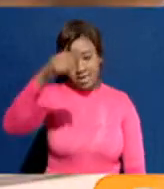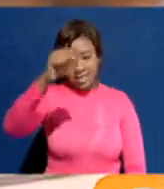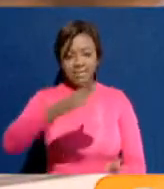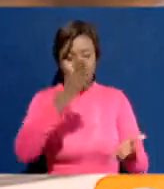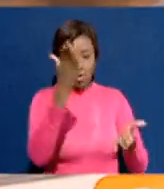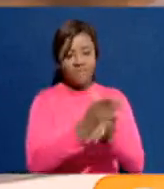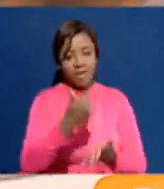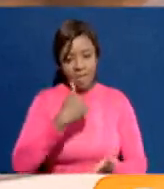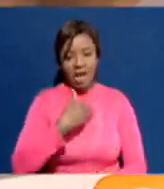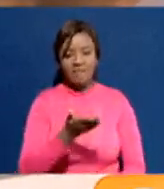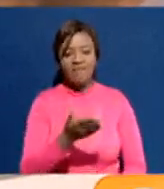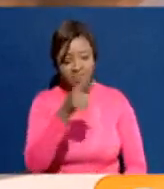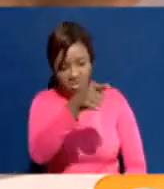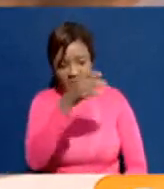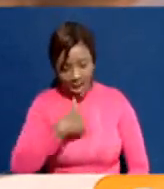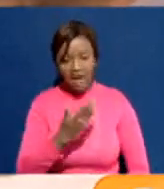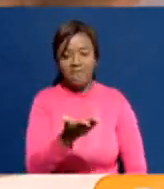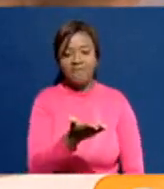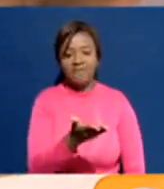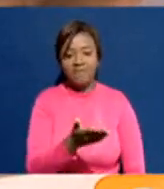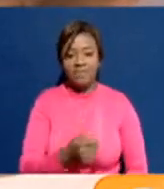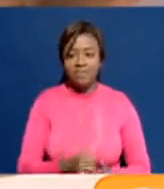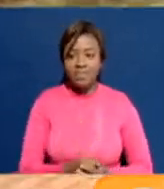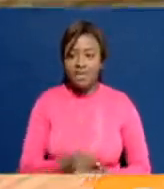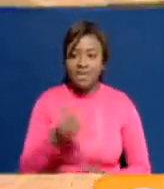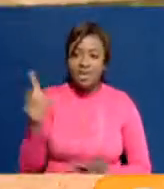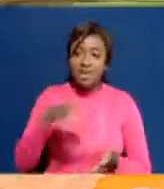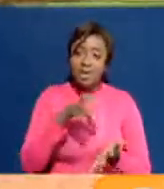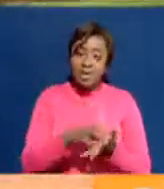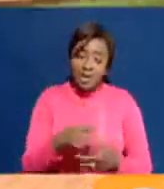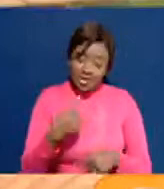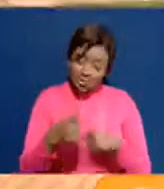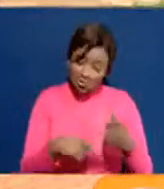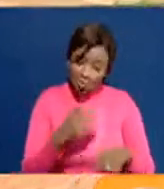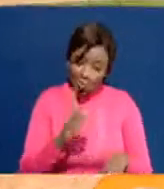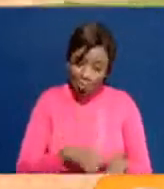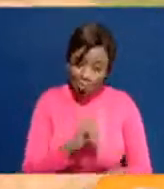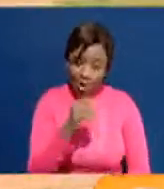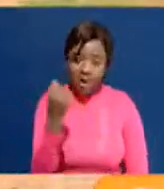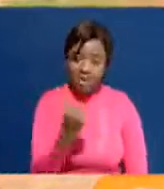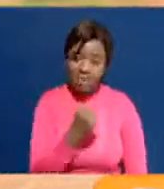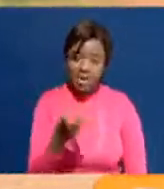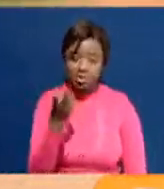the case will continue on the 5th of May 2023 when the three suspects